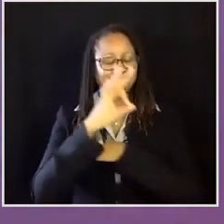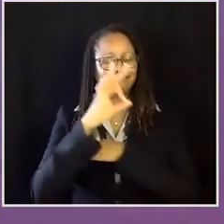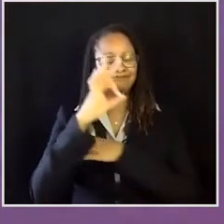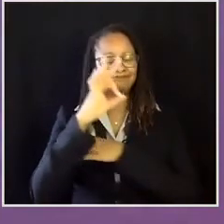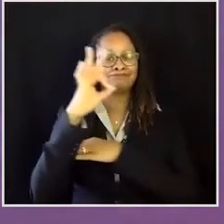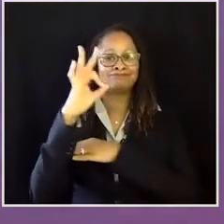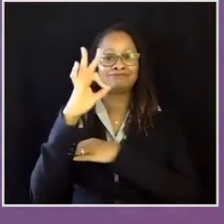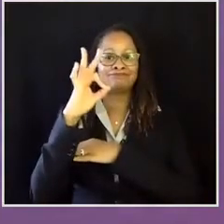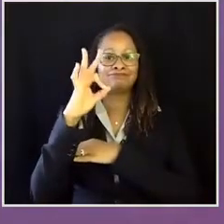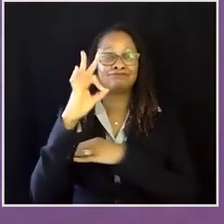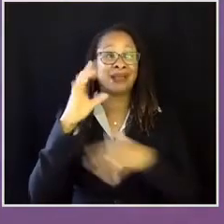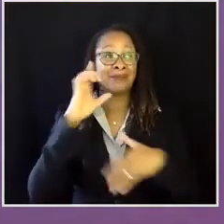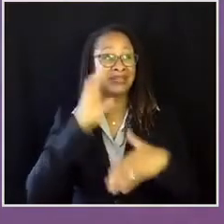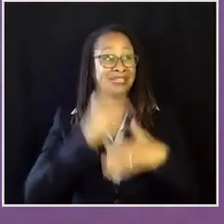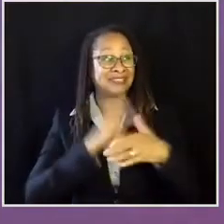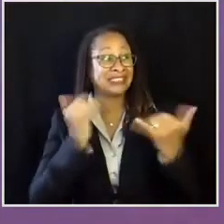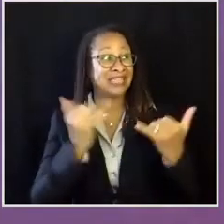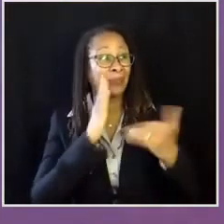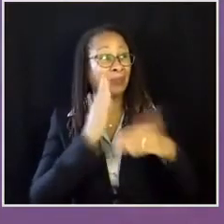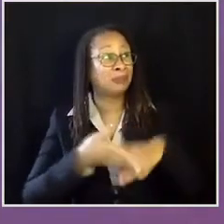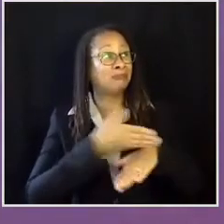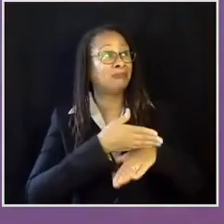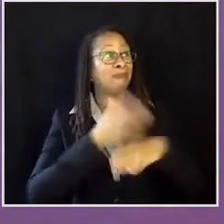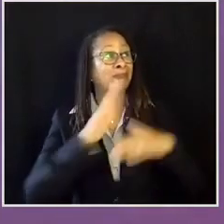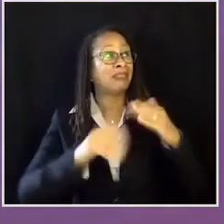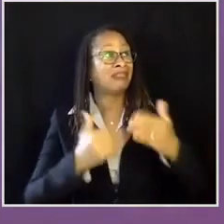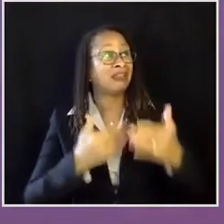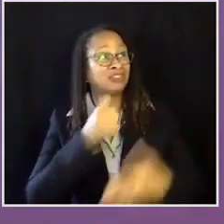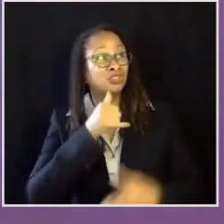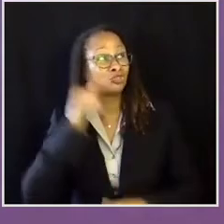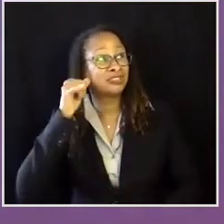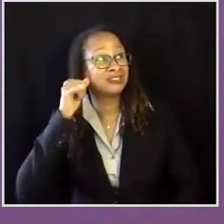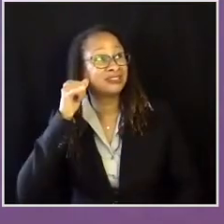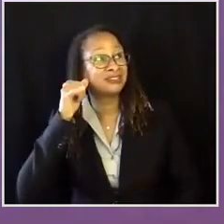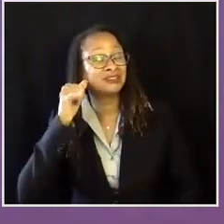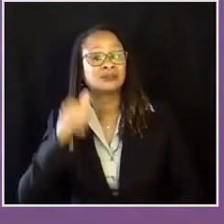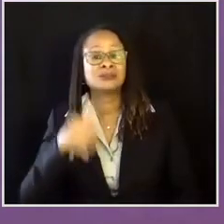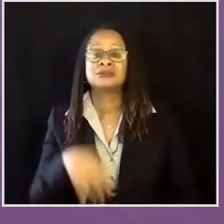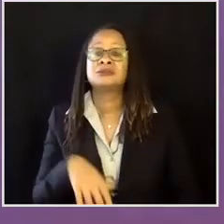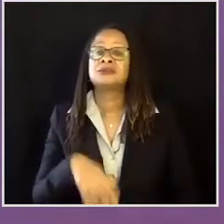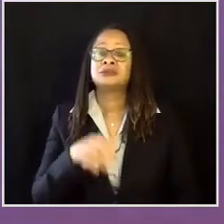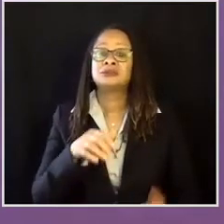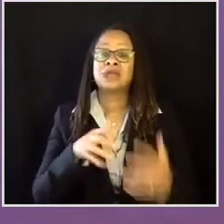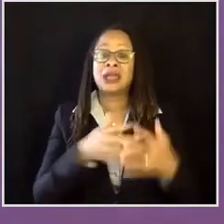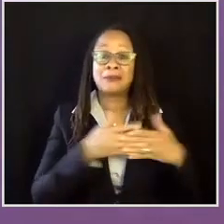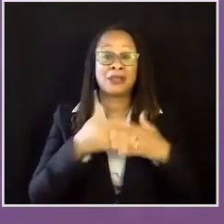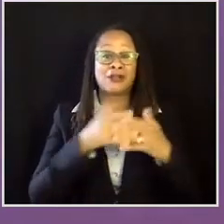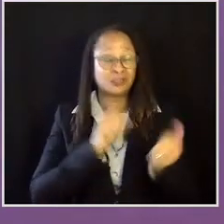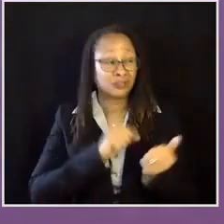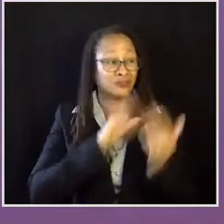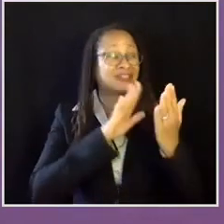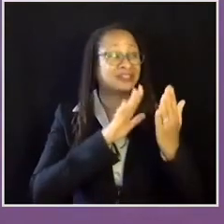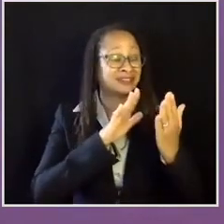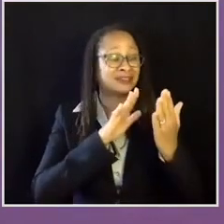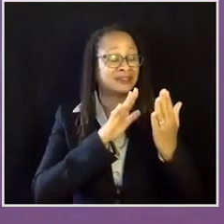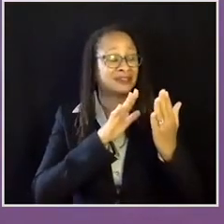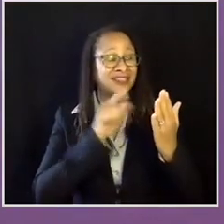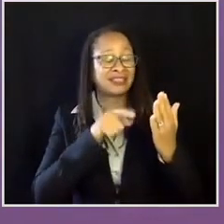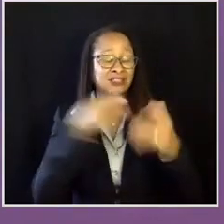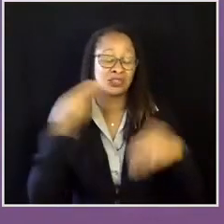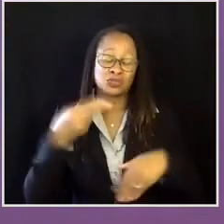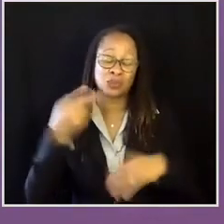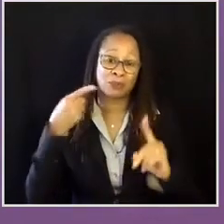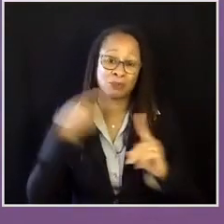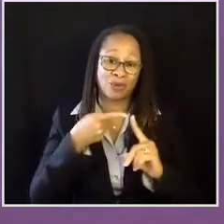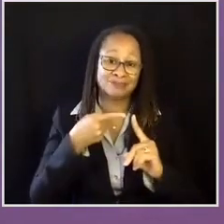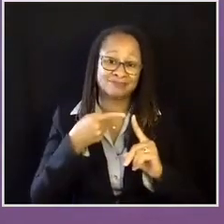believing today will be a better day than yesterday. Americans face this historic inflection point, a time of